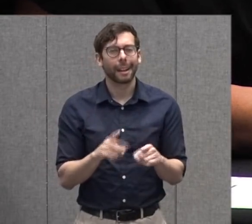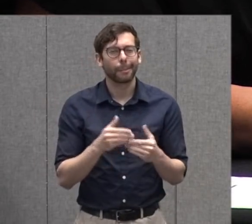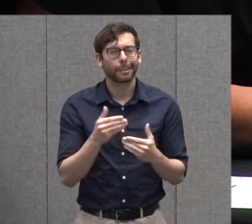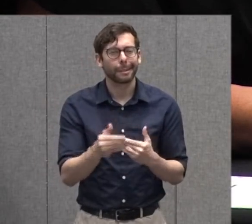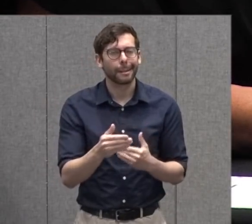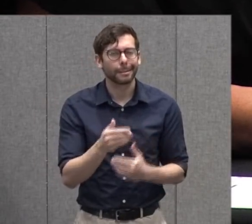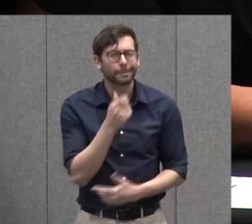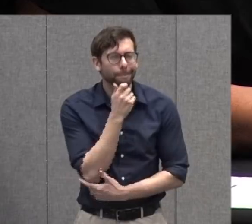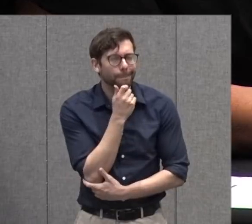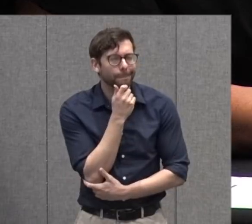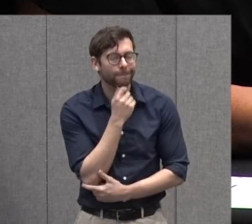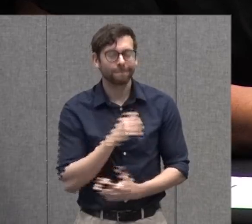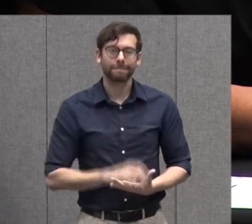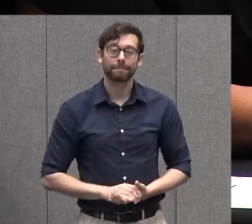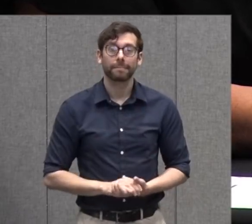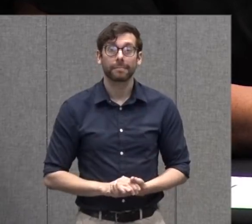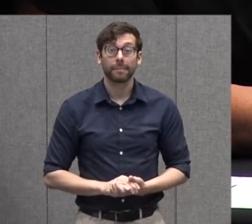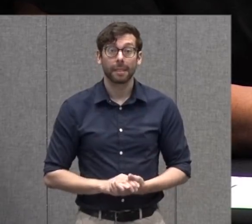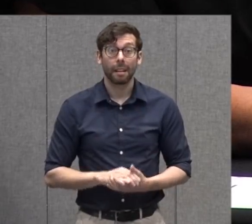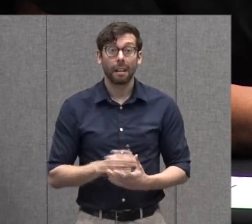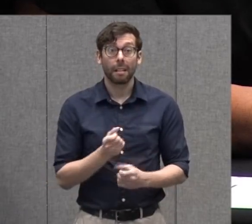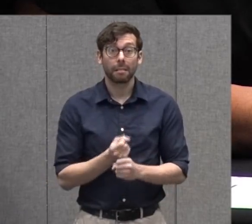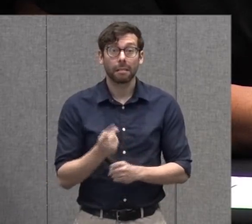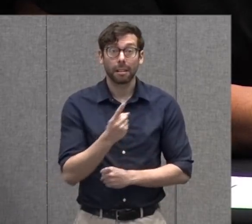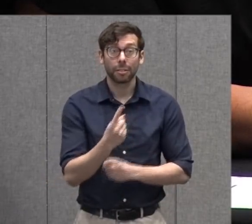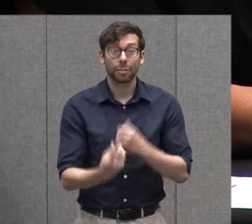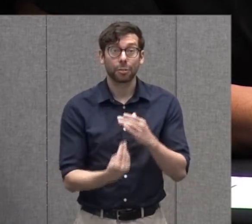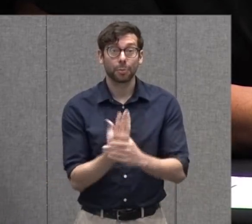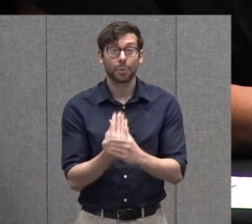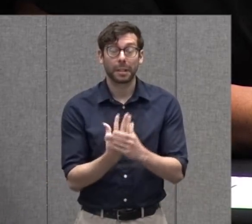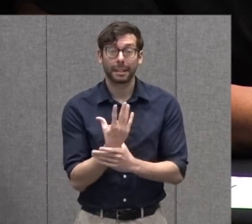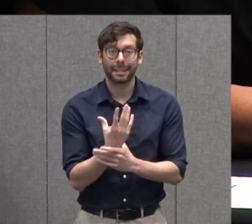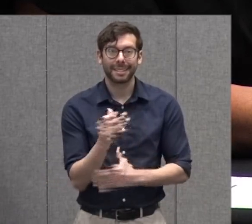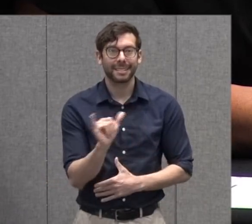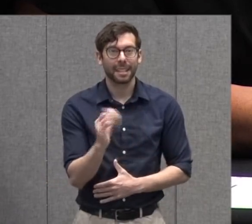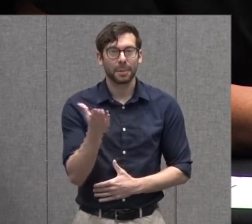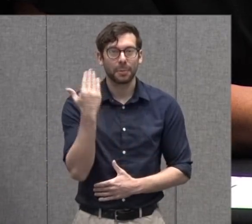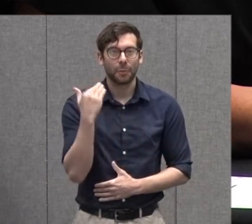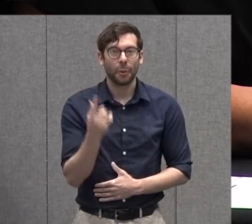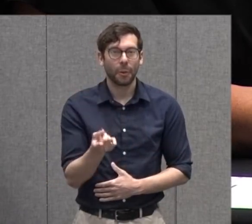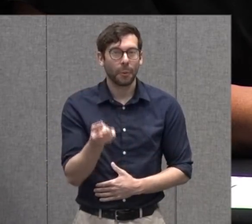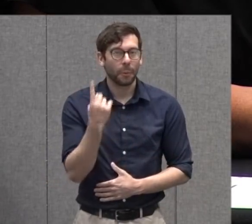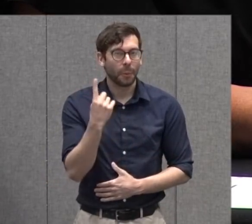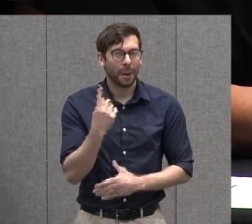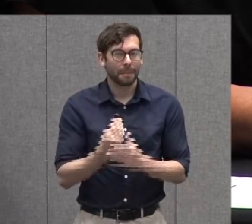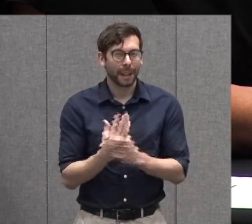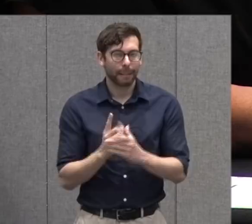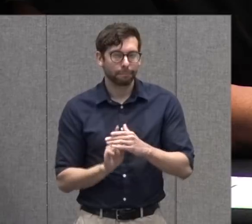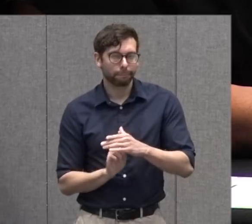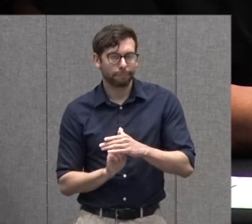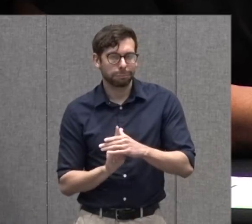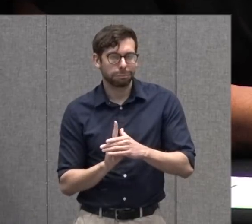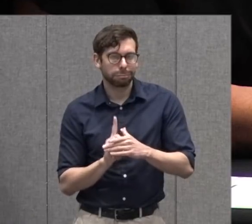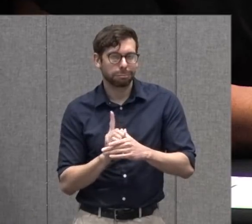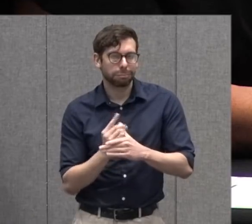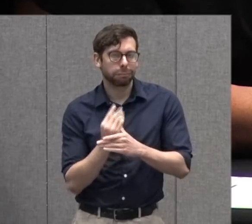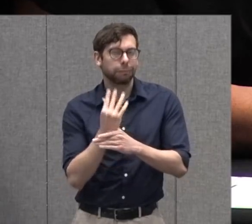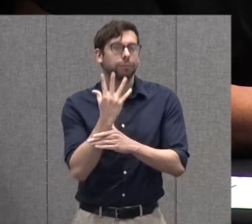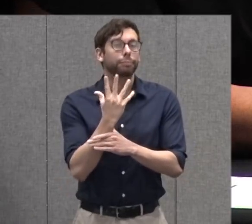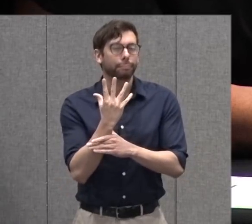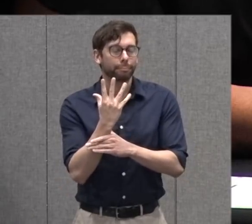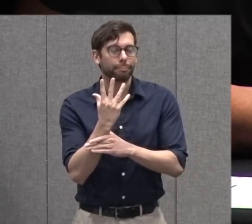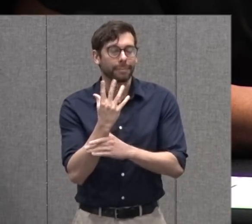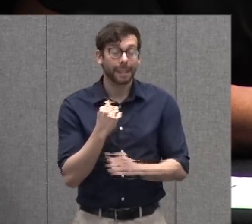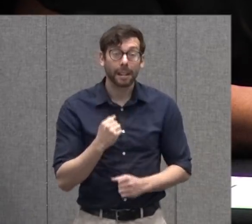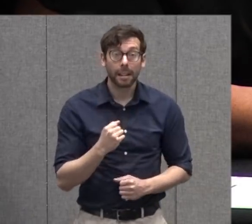The next spring came. Just as before, 1 tiny plant grew from the seed Jack had buried. In the